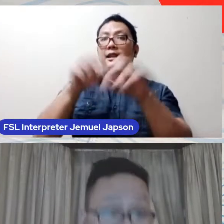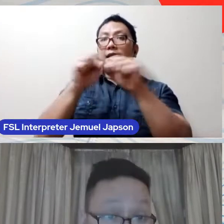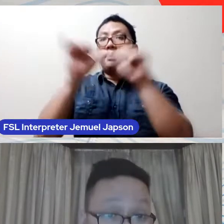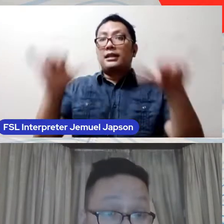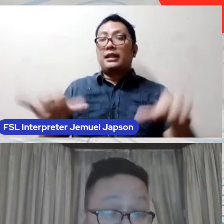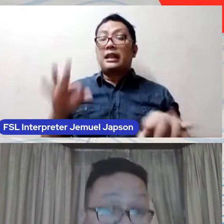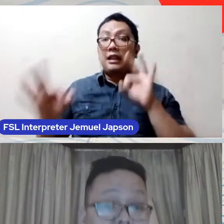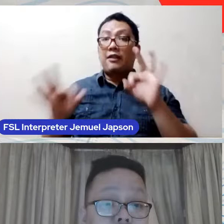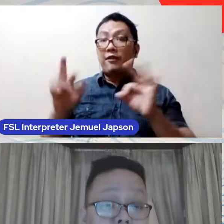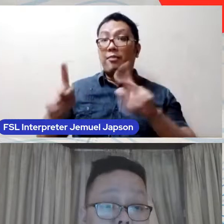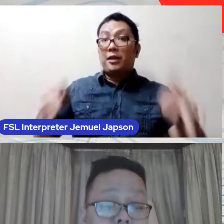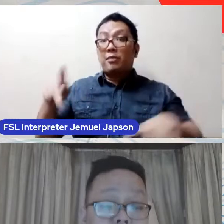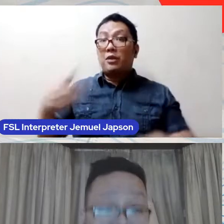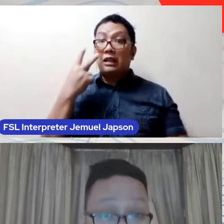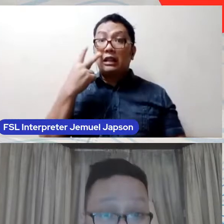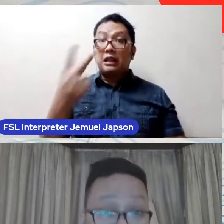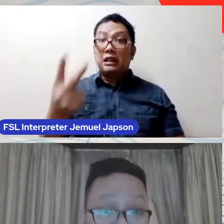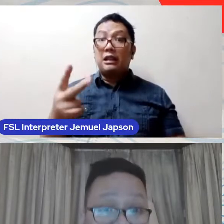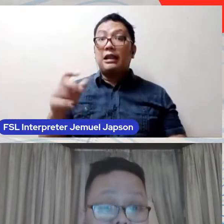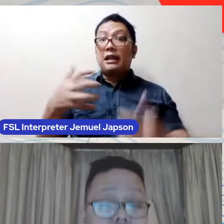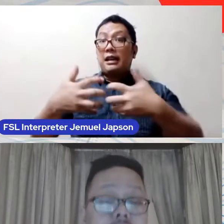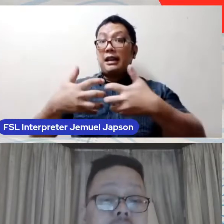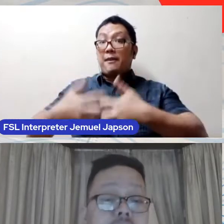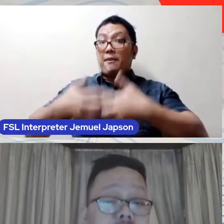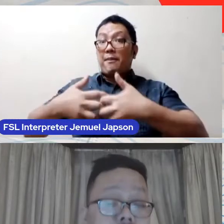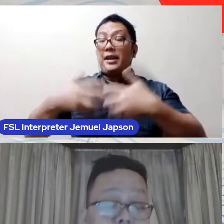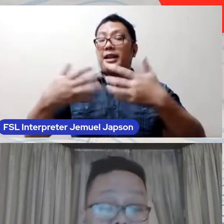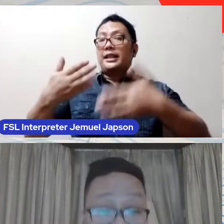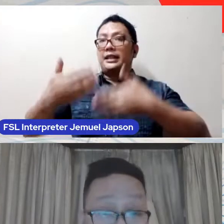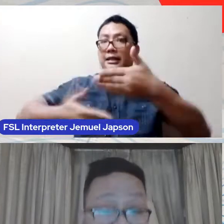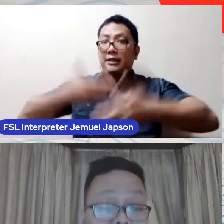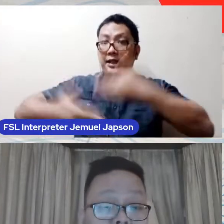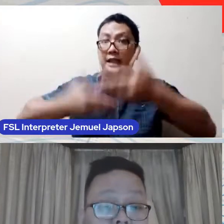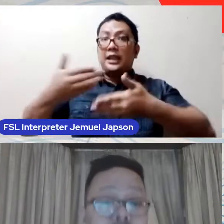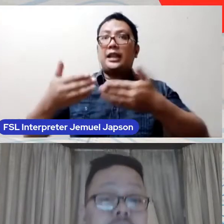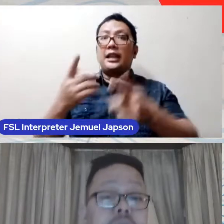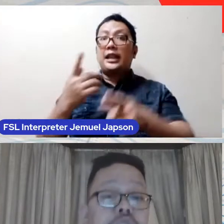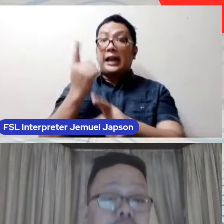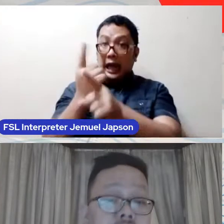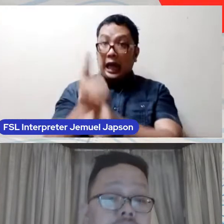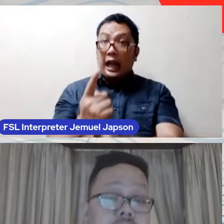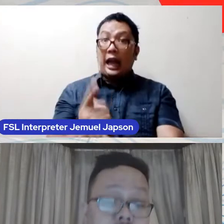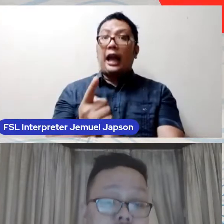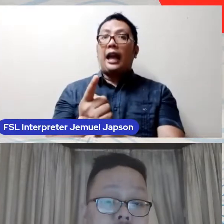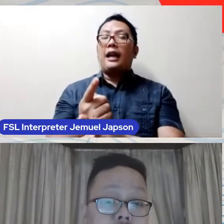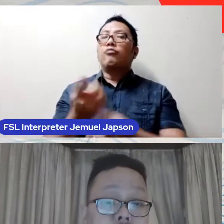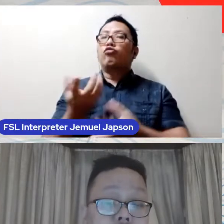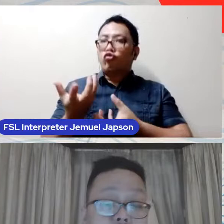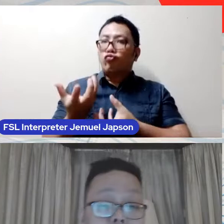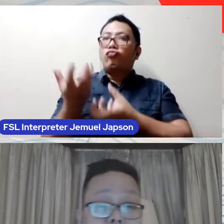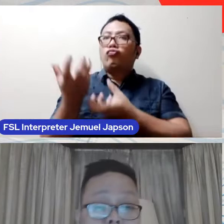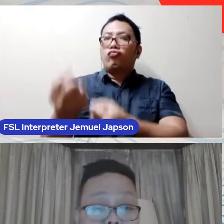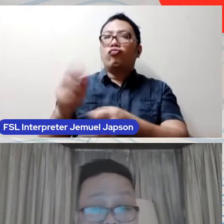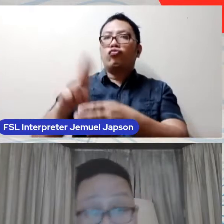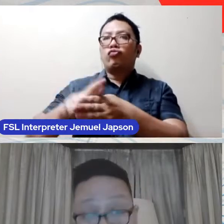can see that the machines are accurate, then there is a very good chance that they will trust the outcome.